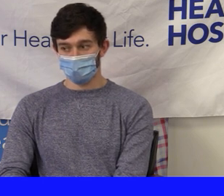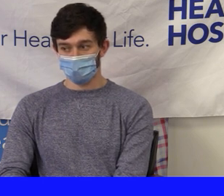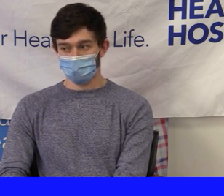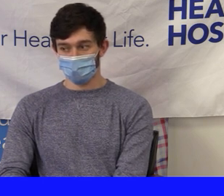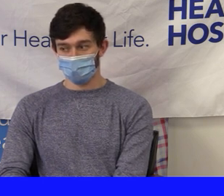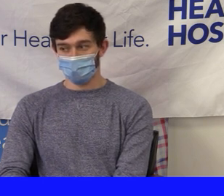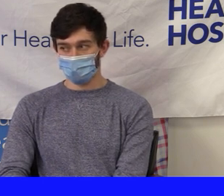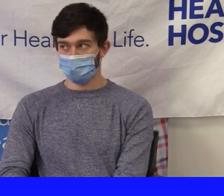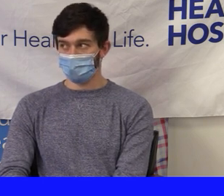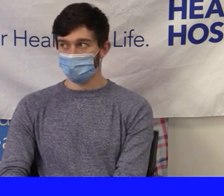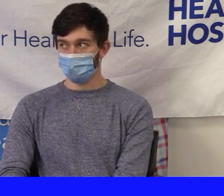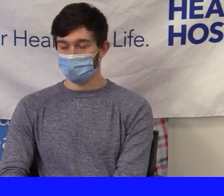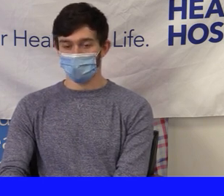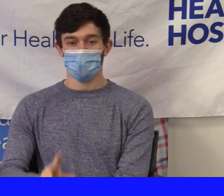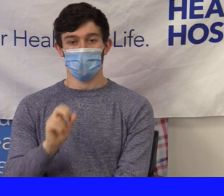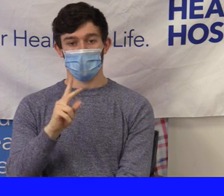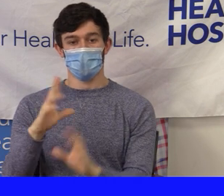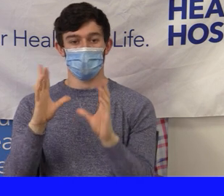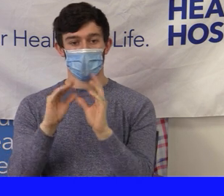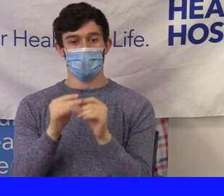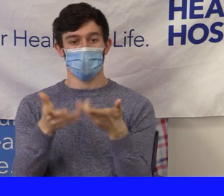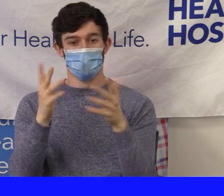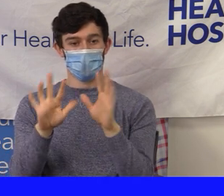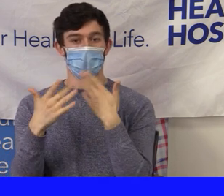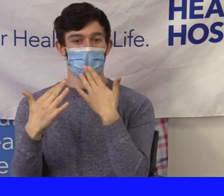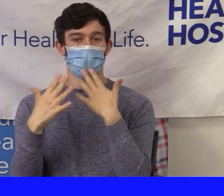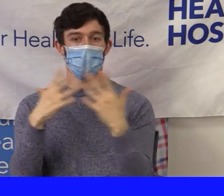Hearing none, the meeting is adjourned. Thank you so much.